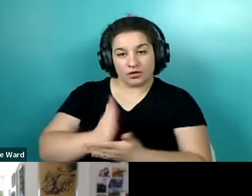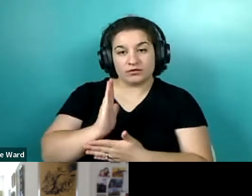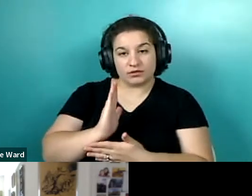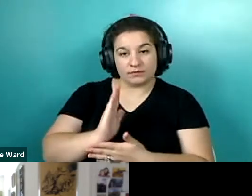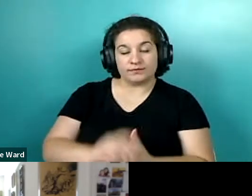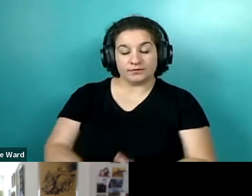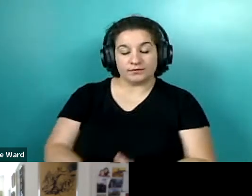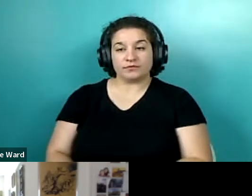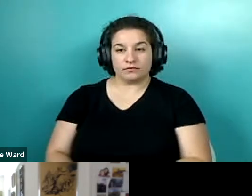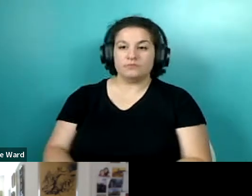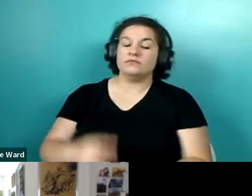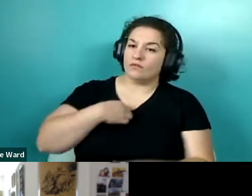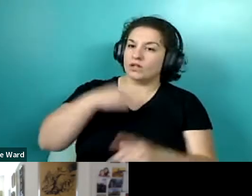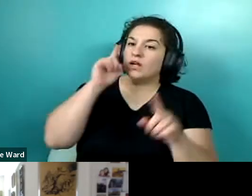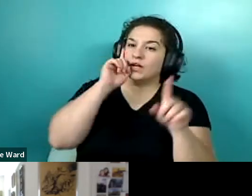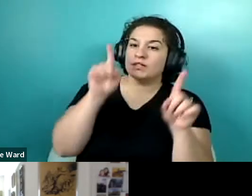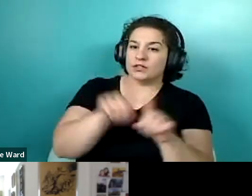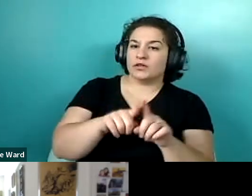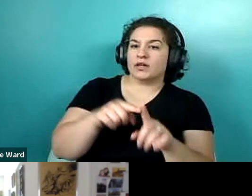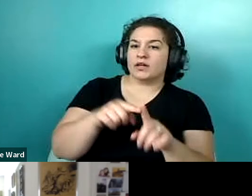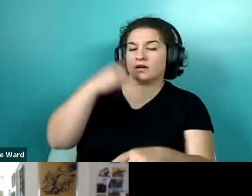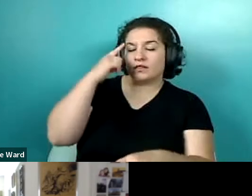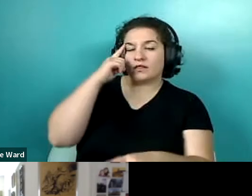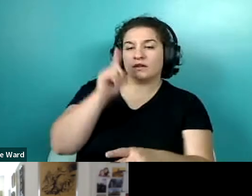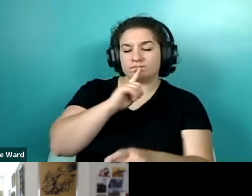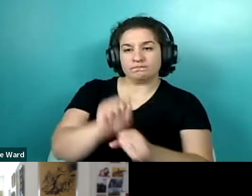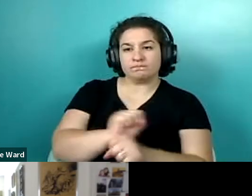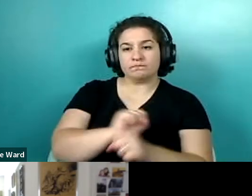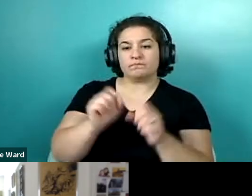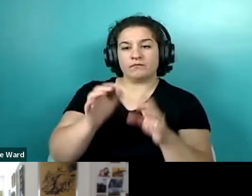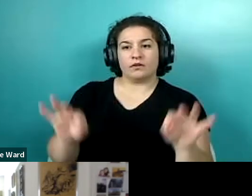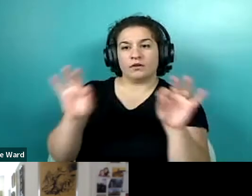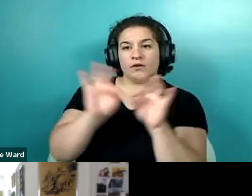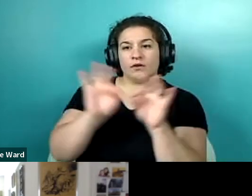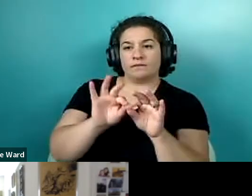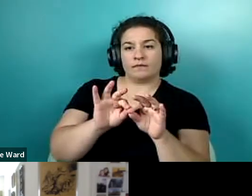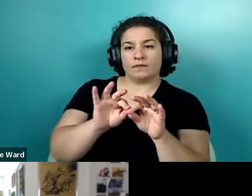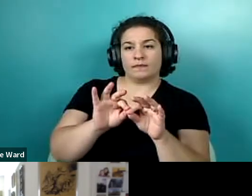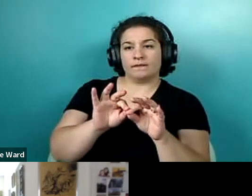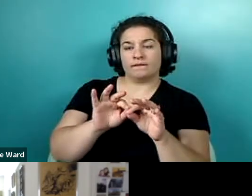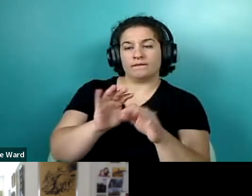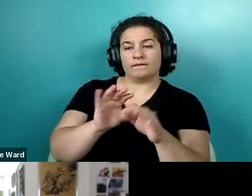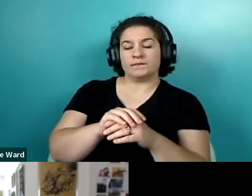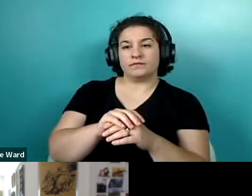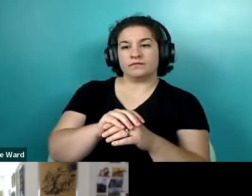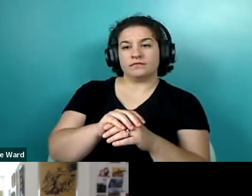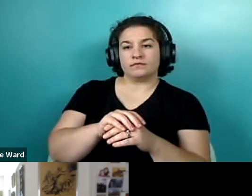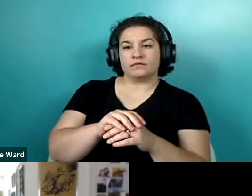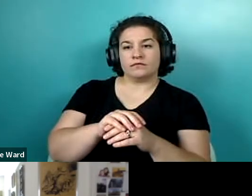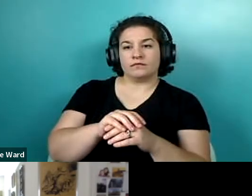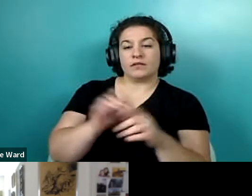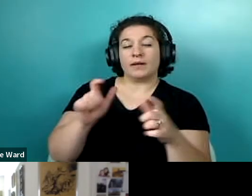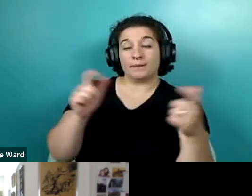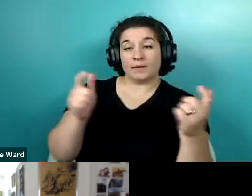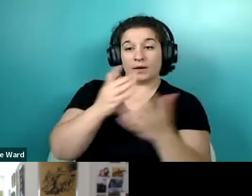I agree. I think it's really important that librarians can, a big part of a librarian's